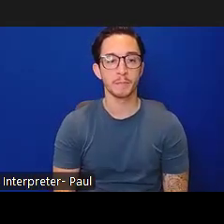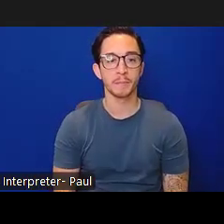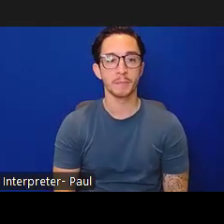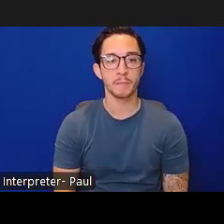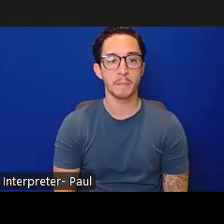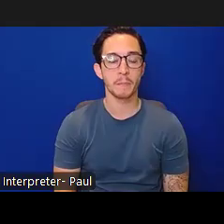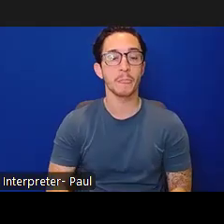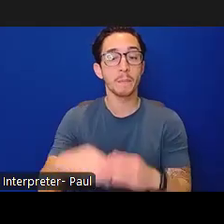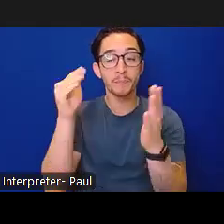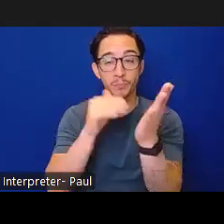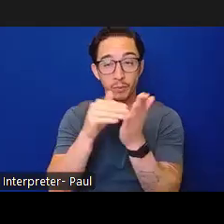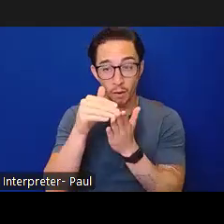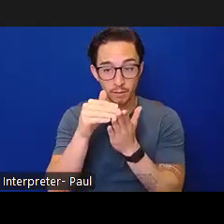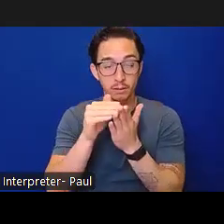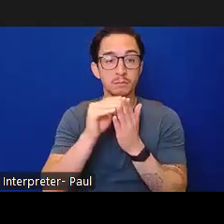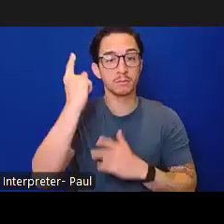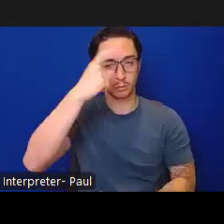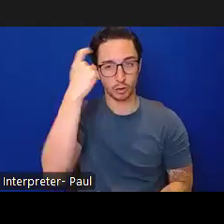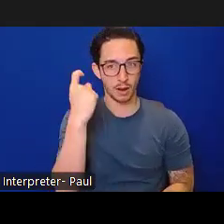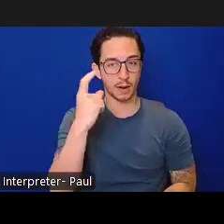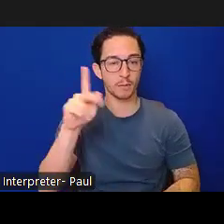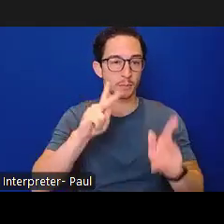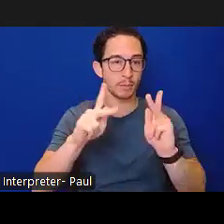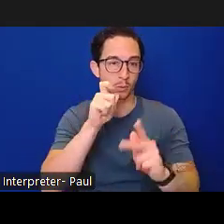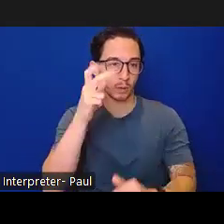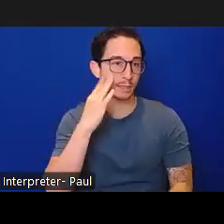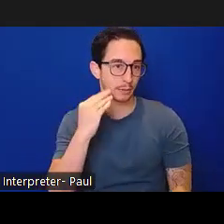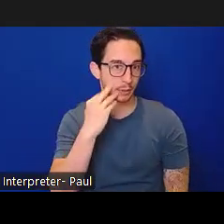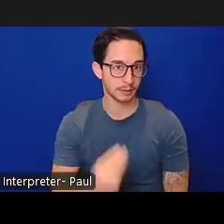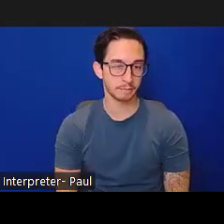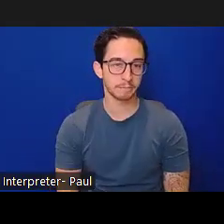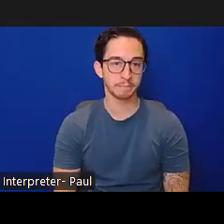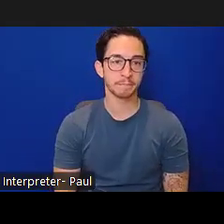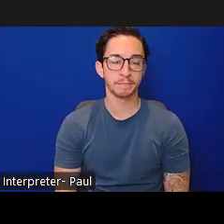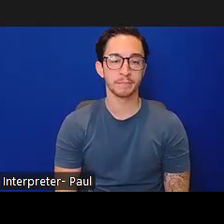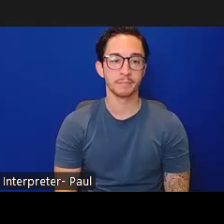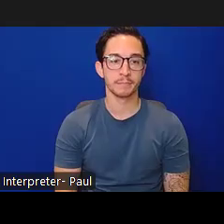And oftentimes it is traumatic for those who are experiencing it.